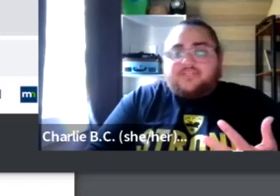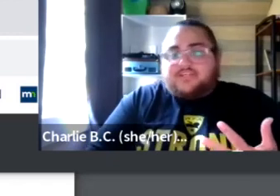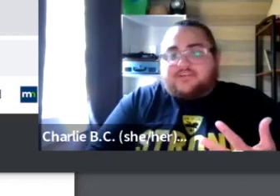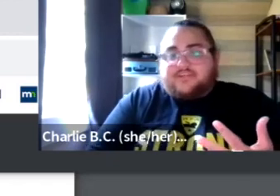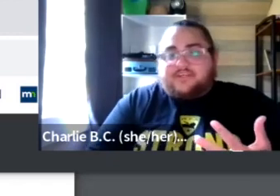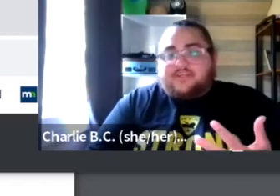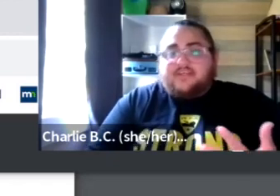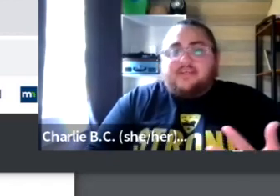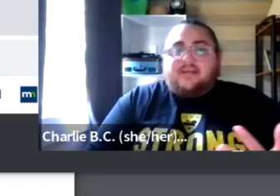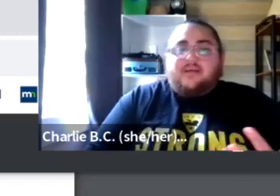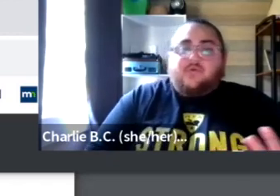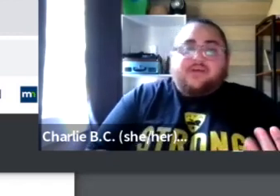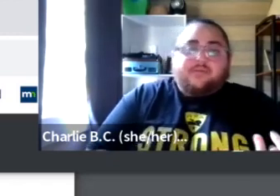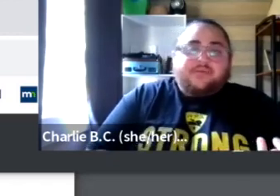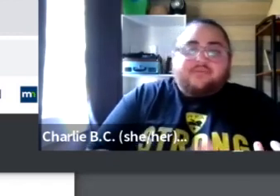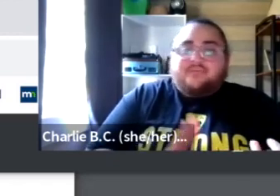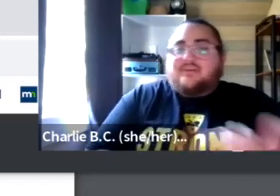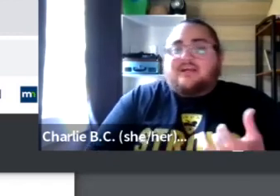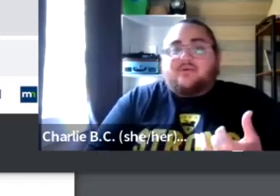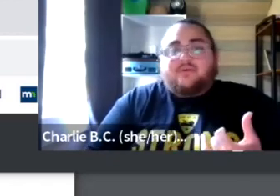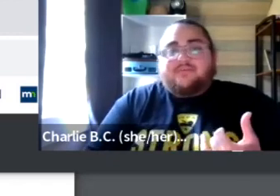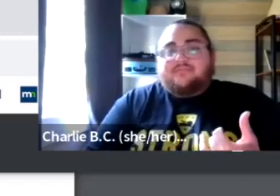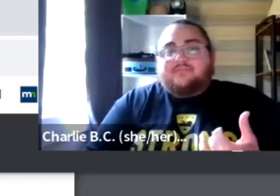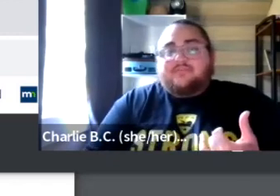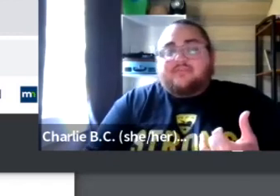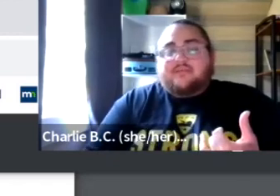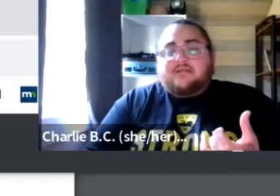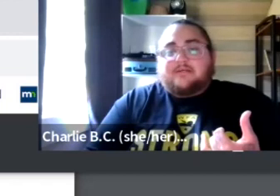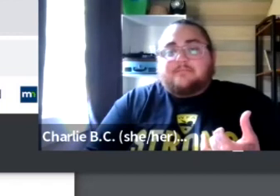What is roommate sharing while on a waiver? What